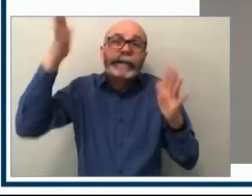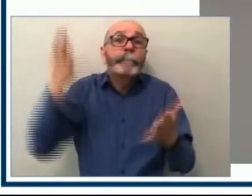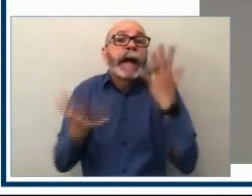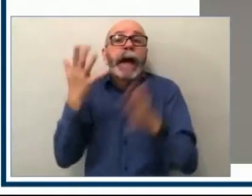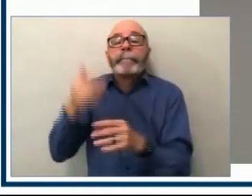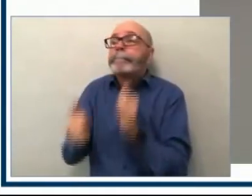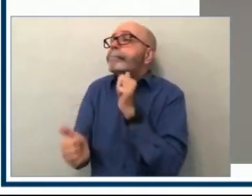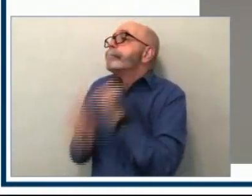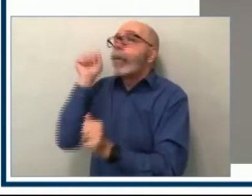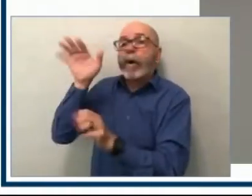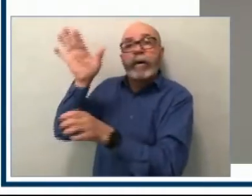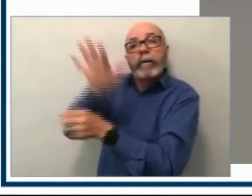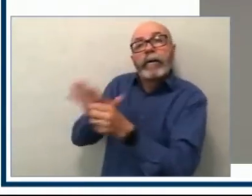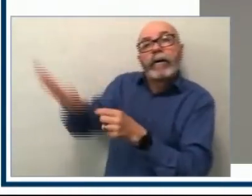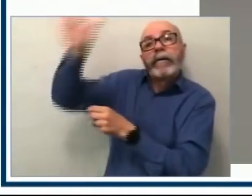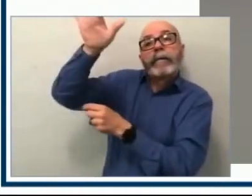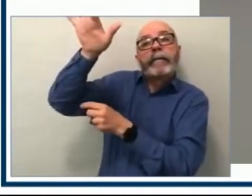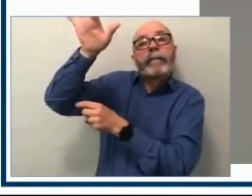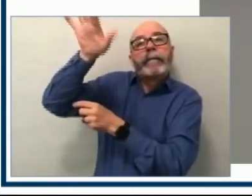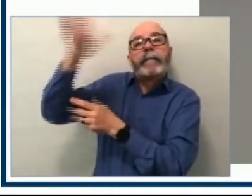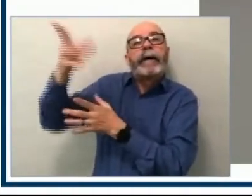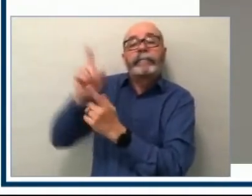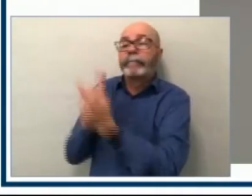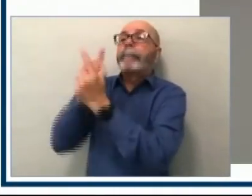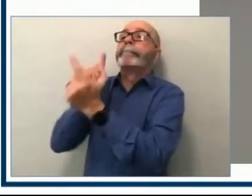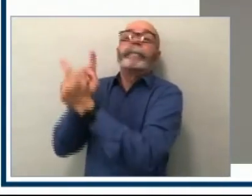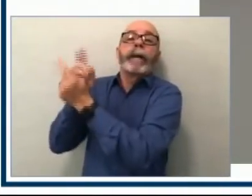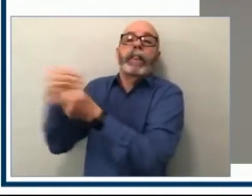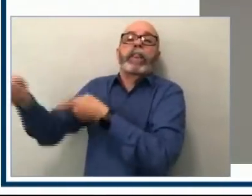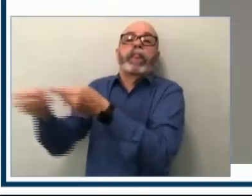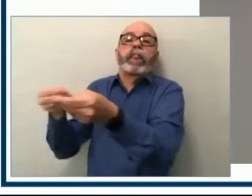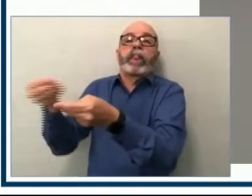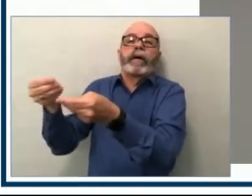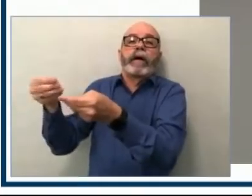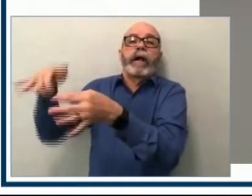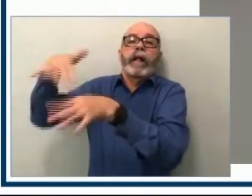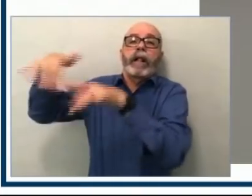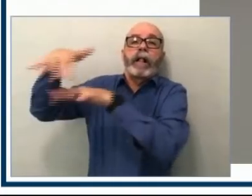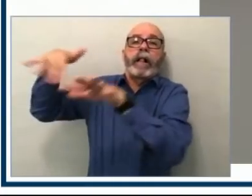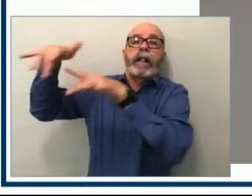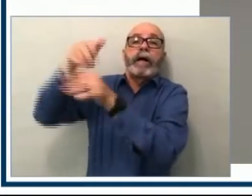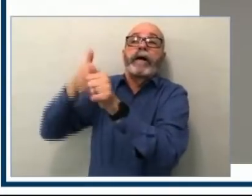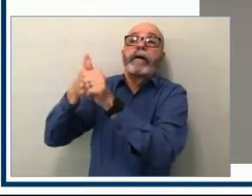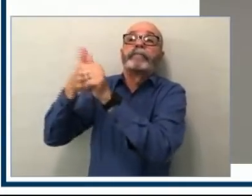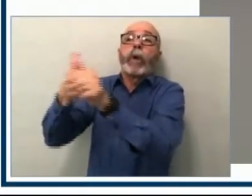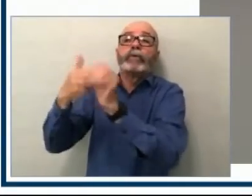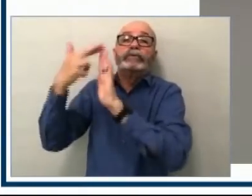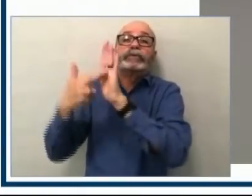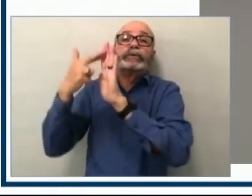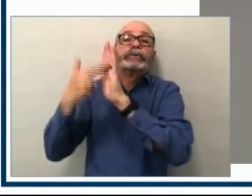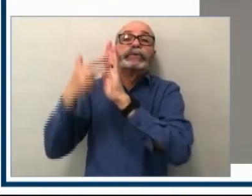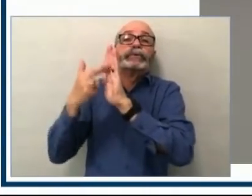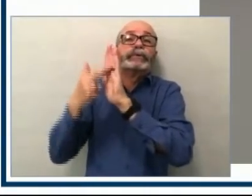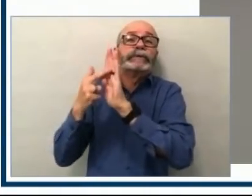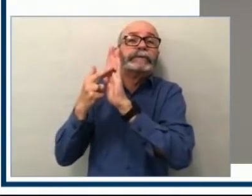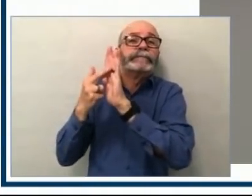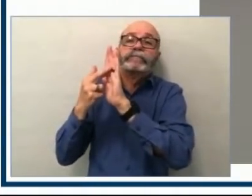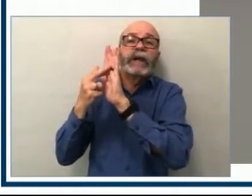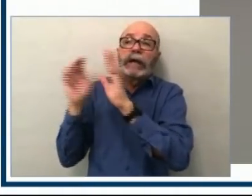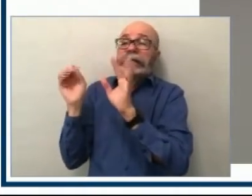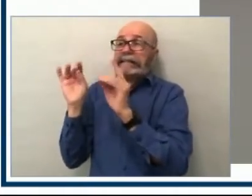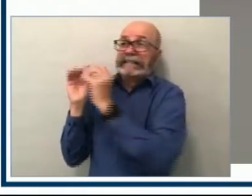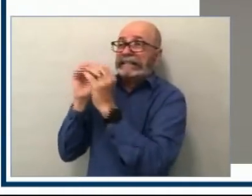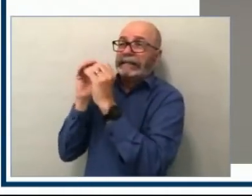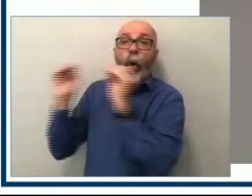were following all the public health measures that did not allow large, spread between people. And